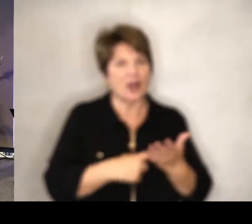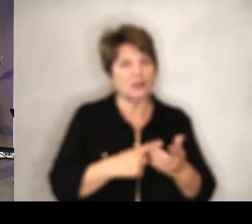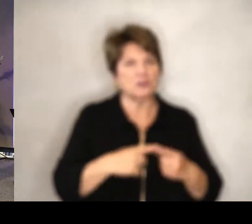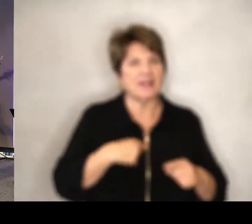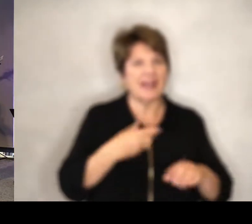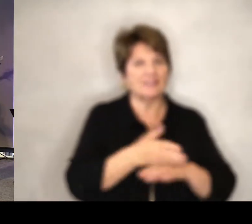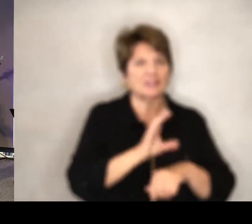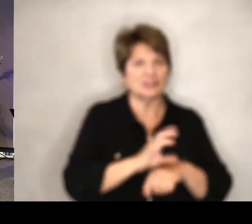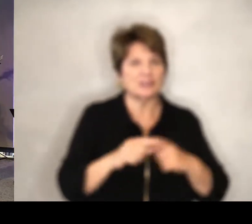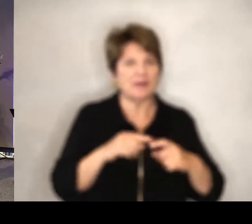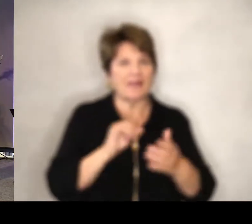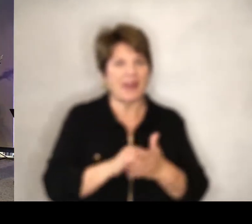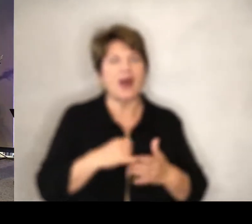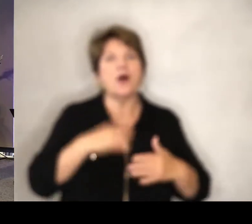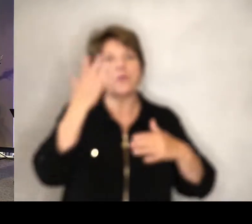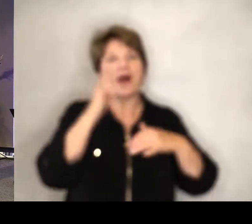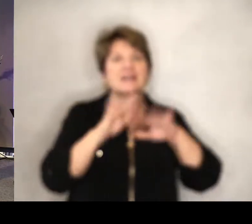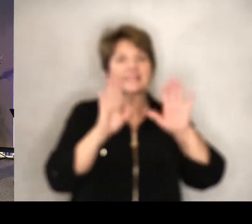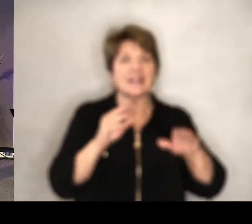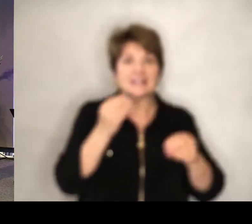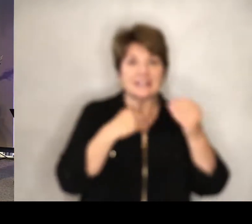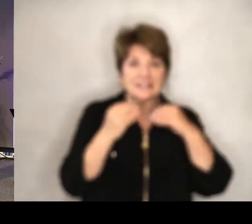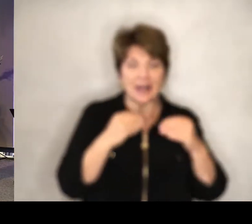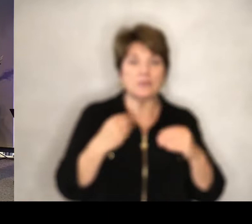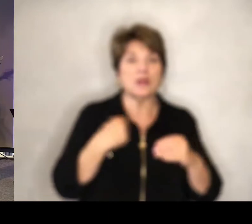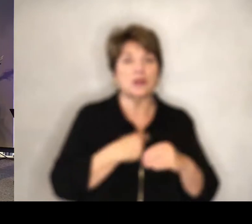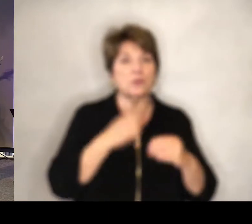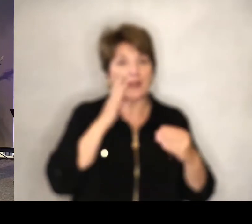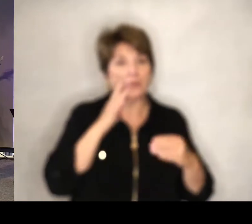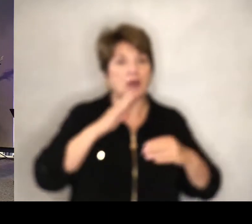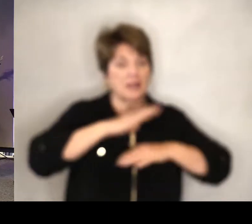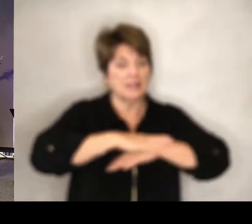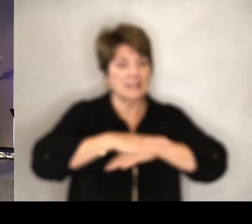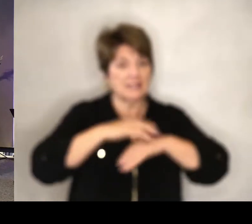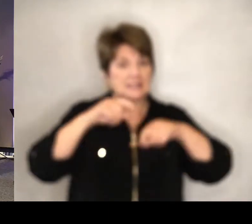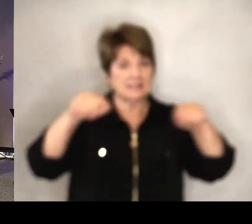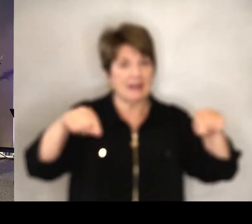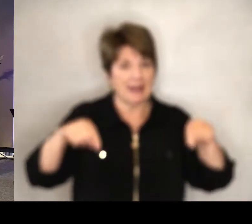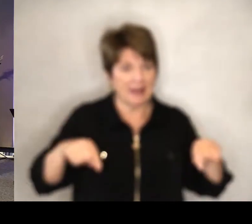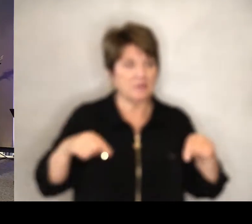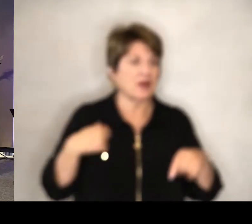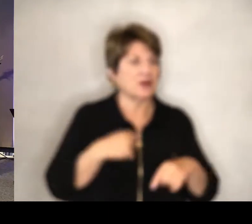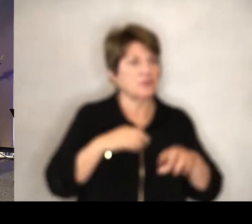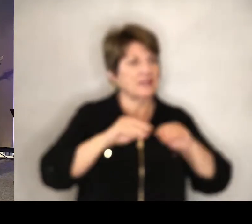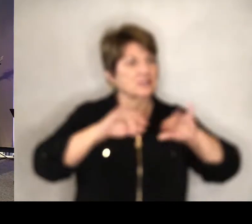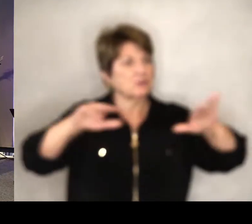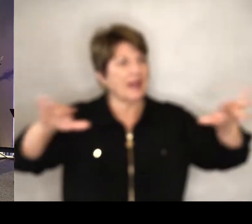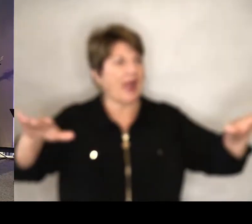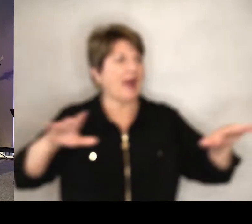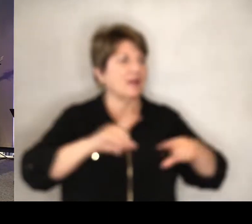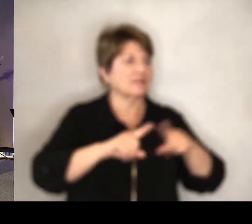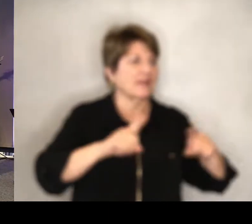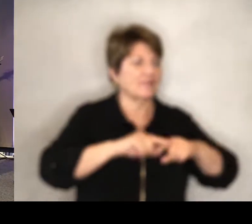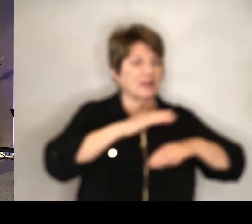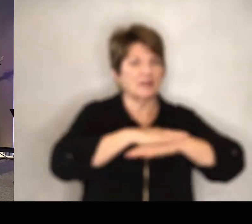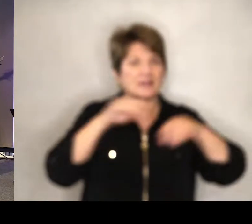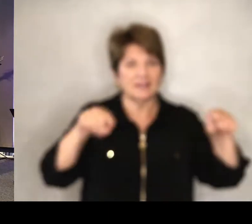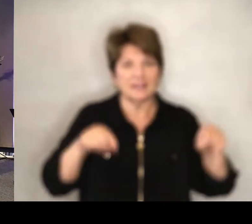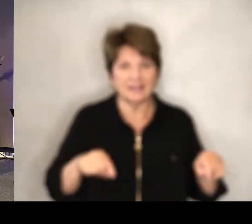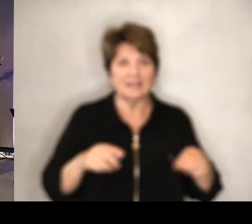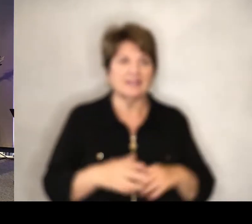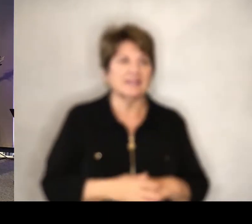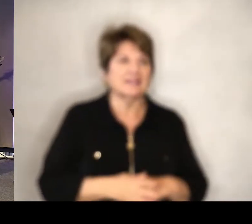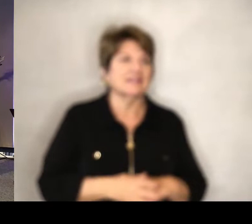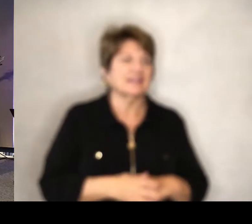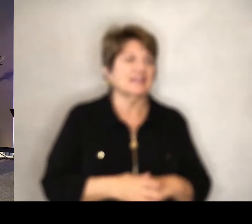what actually happens at Sunday Supper? Why are we doing this? We're coming together. We're going to sit in tables that, like, we come in and just kind of spread out to different tables, families, kind of